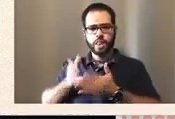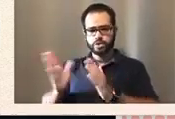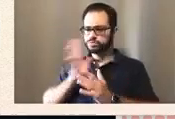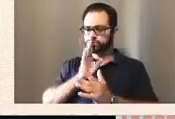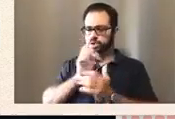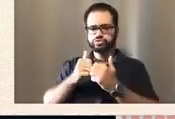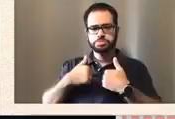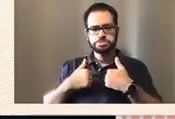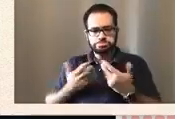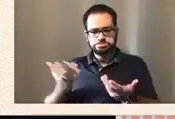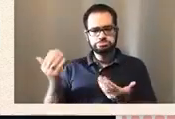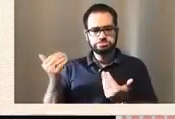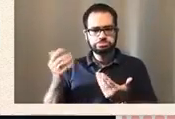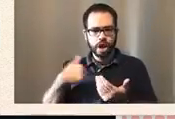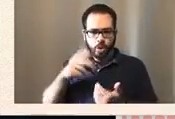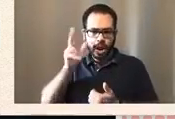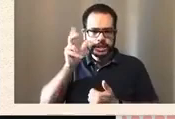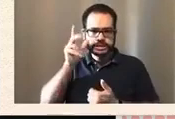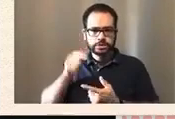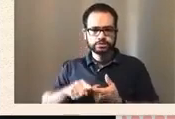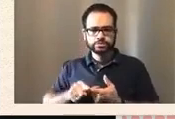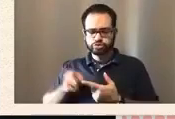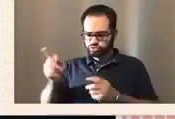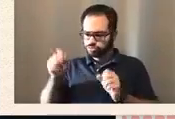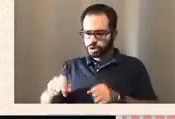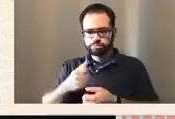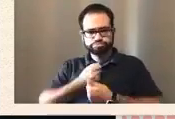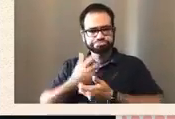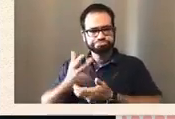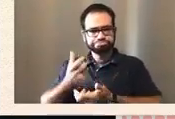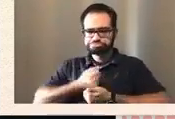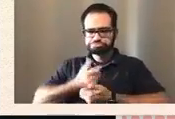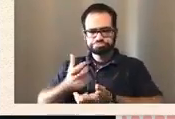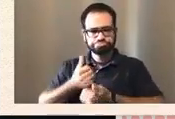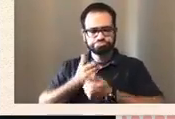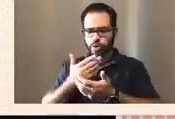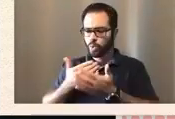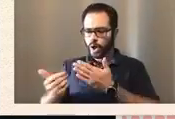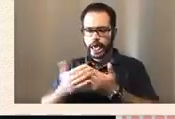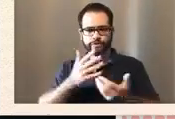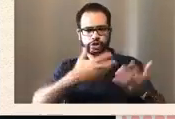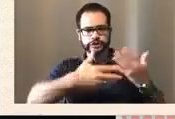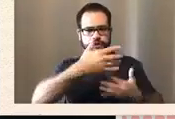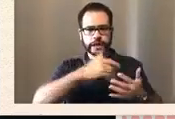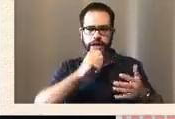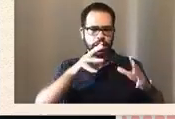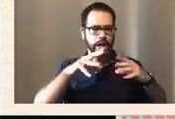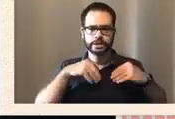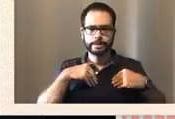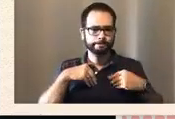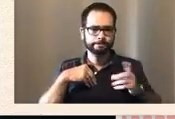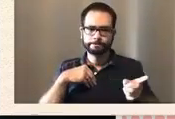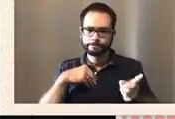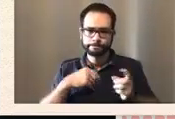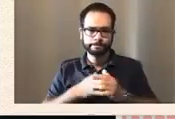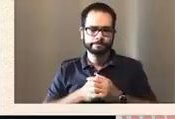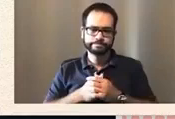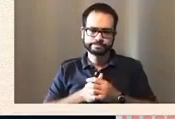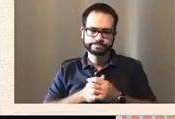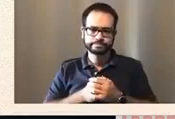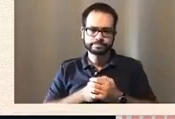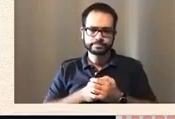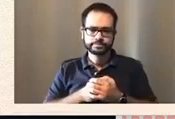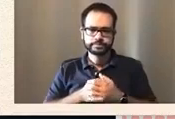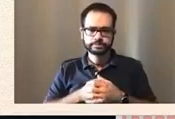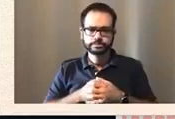you tell me the things that society doesn't want to hear. Because